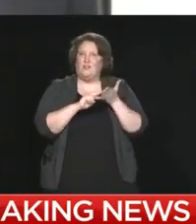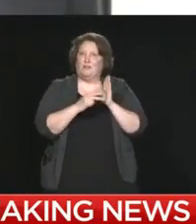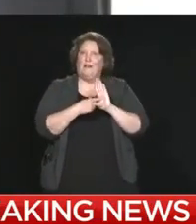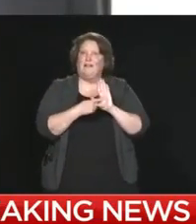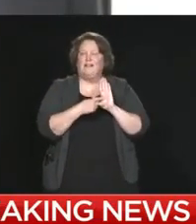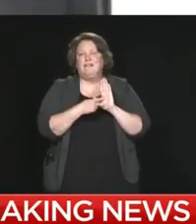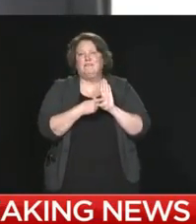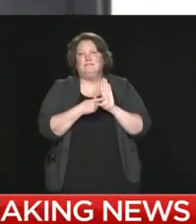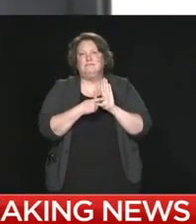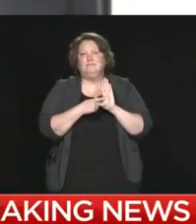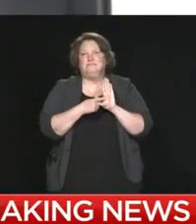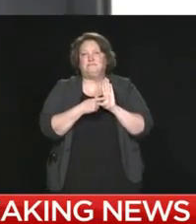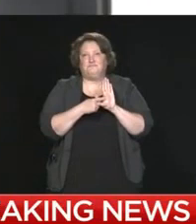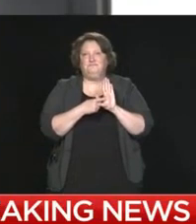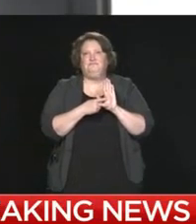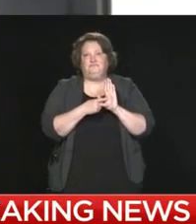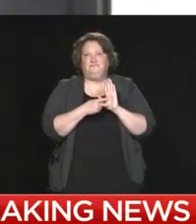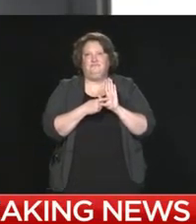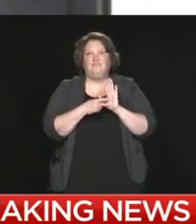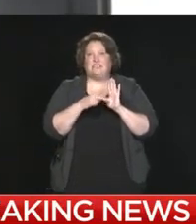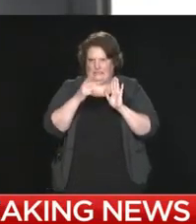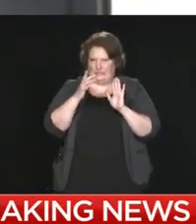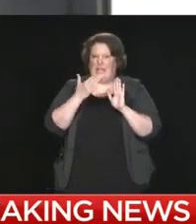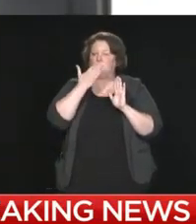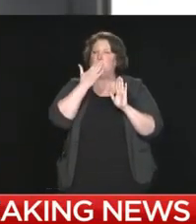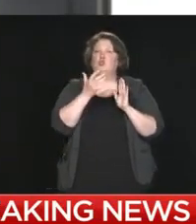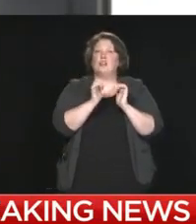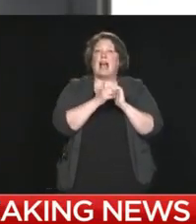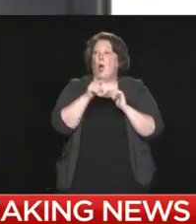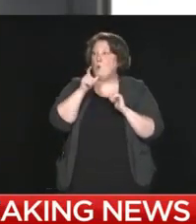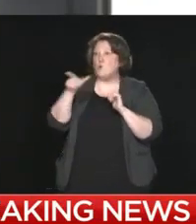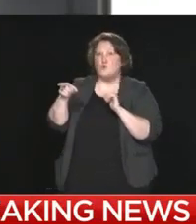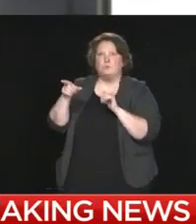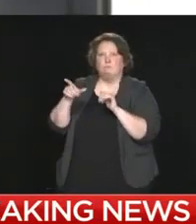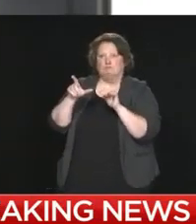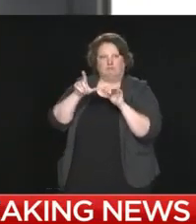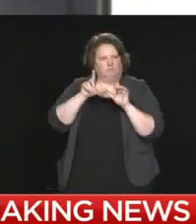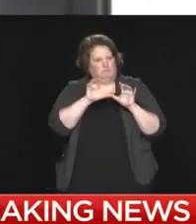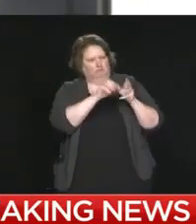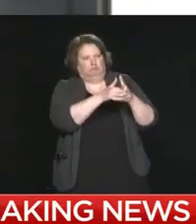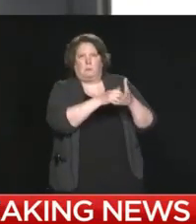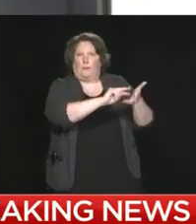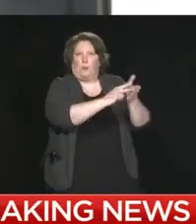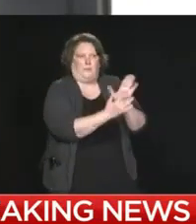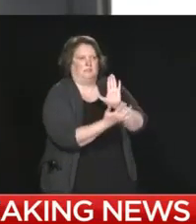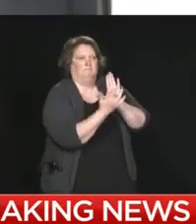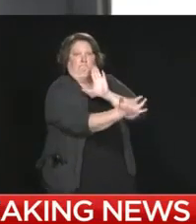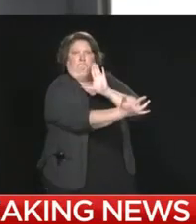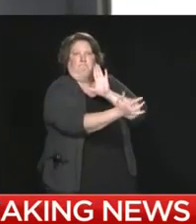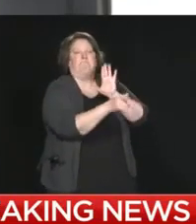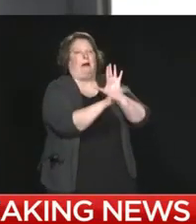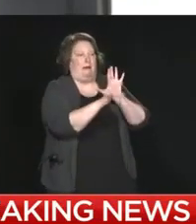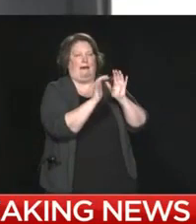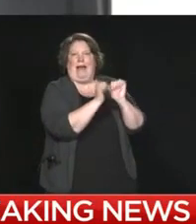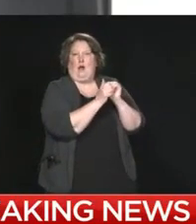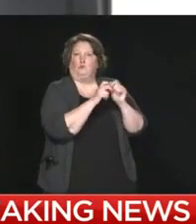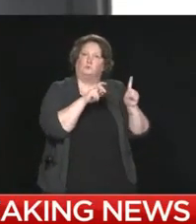to sanction fraudsters who are trying to deliberately take advantage of the system during a